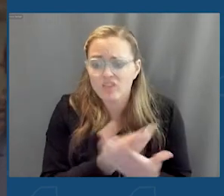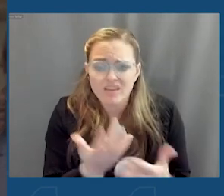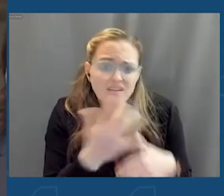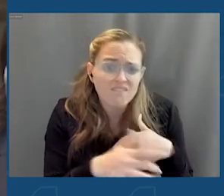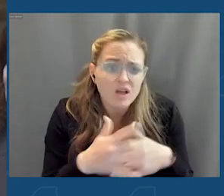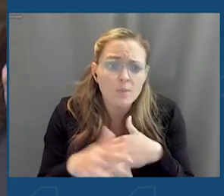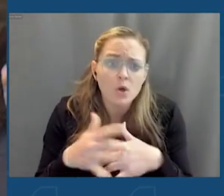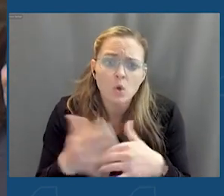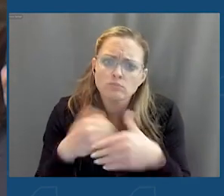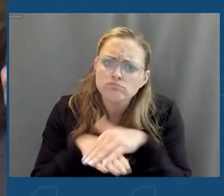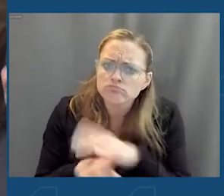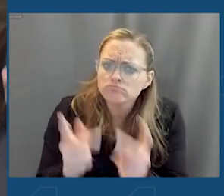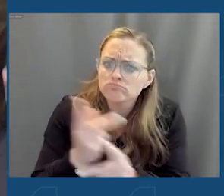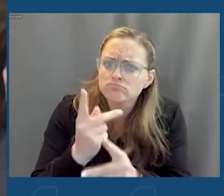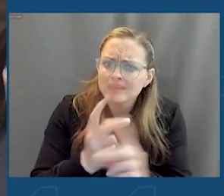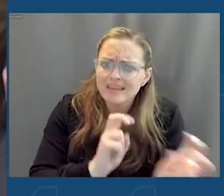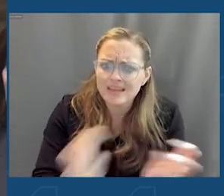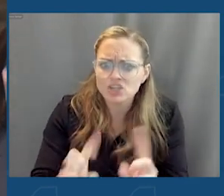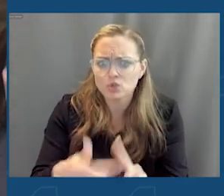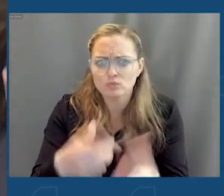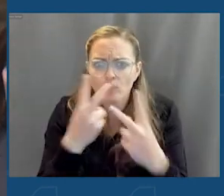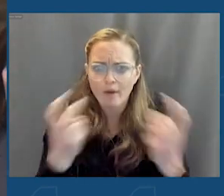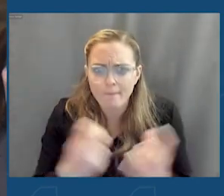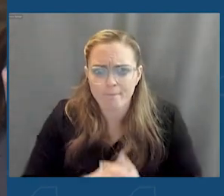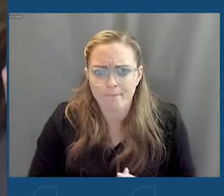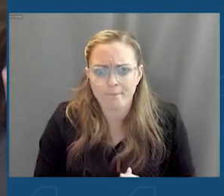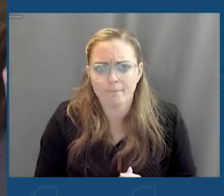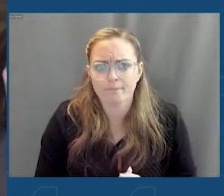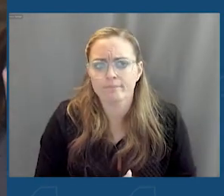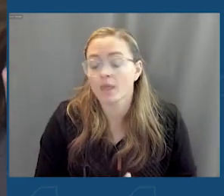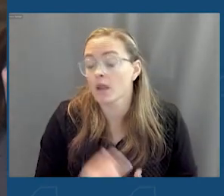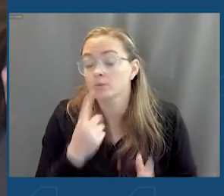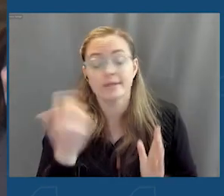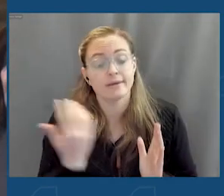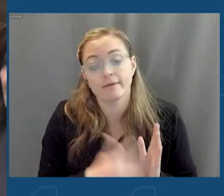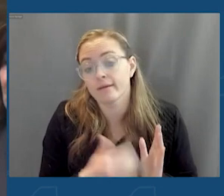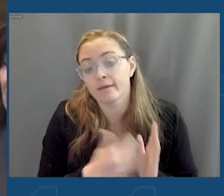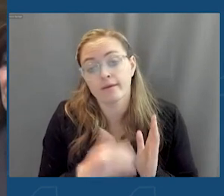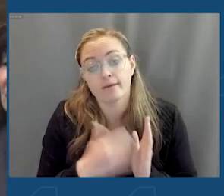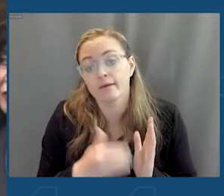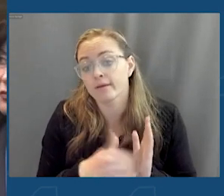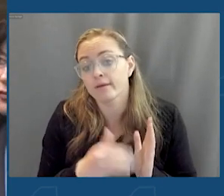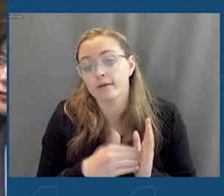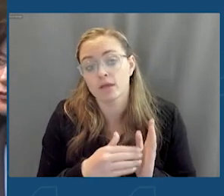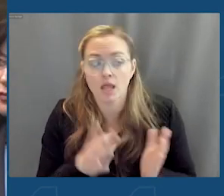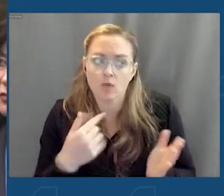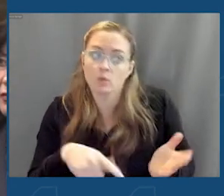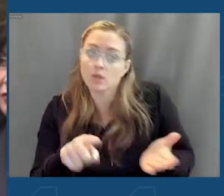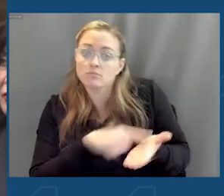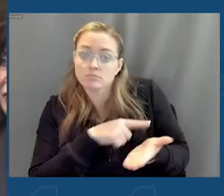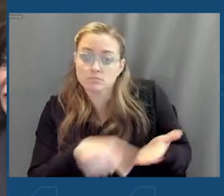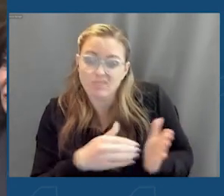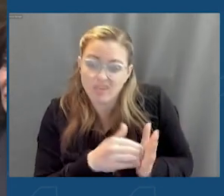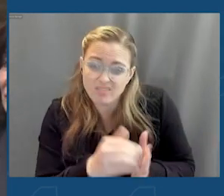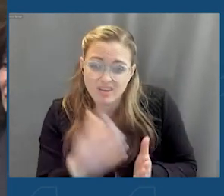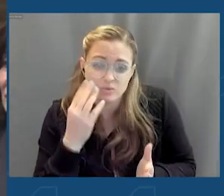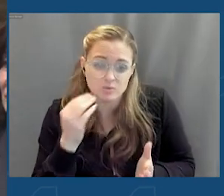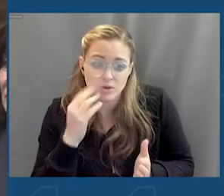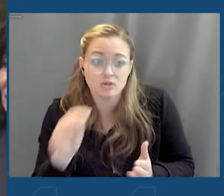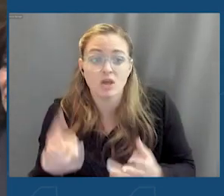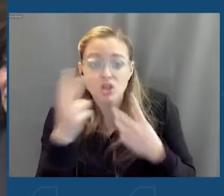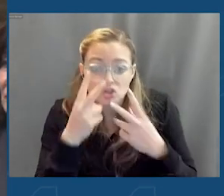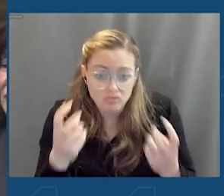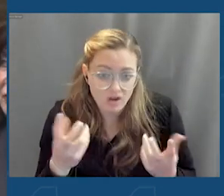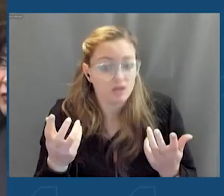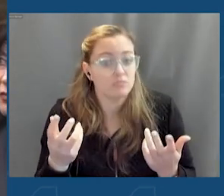in and deal with the issue of crime. And I say it over and over again, and we take criticism for it, but it is actual. Crime